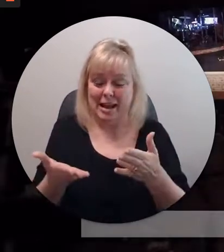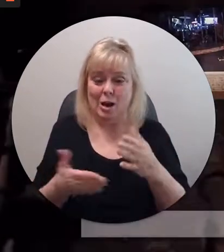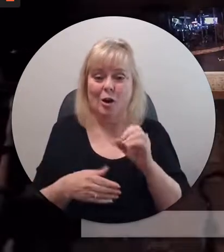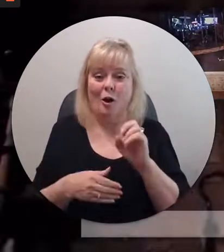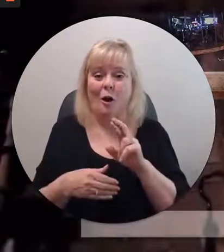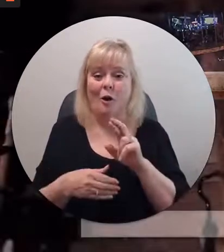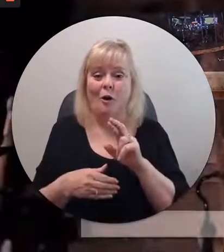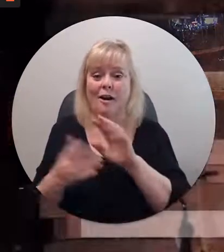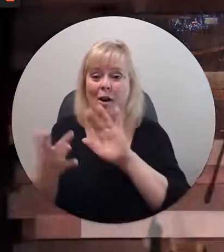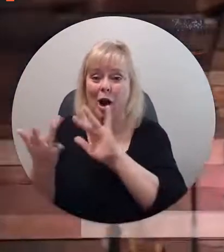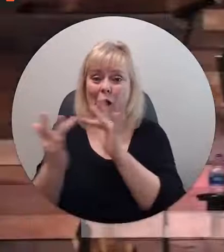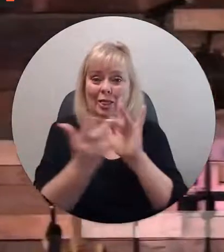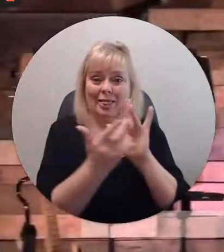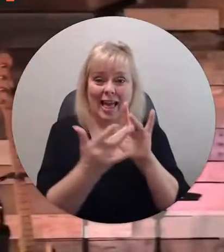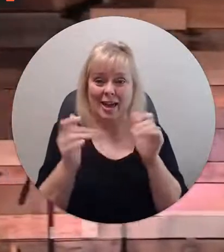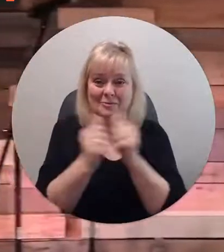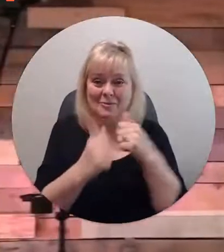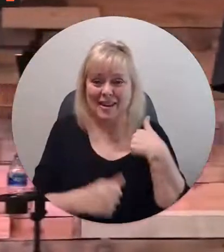online.